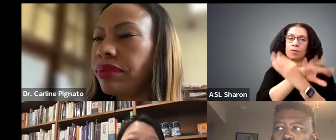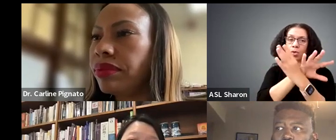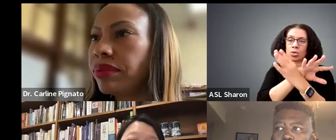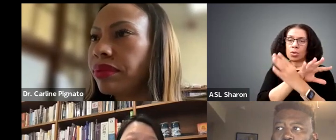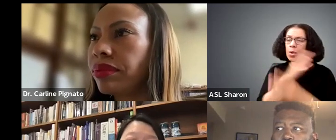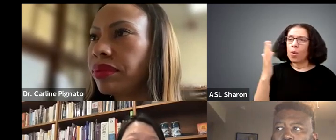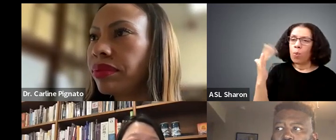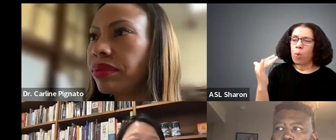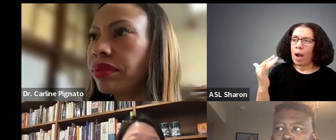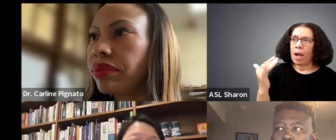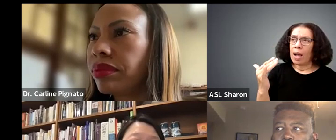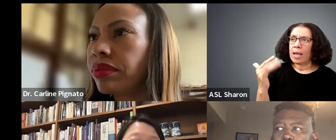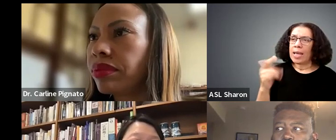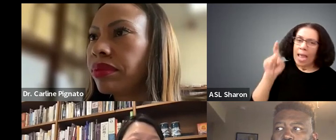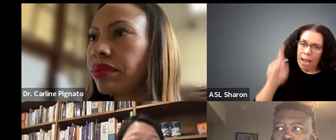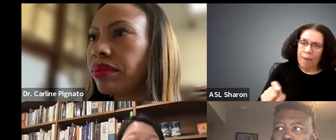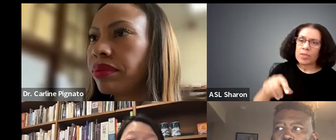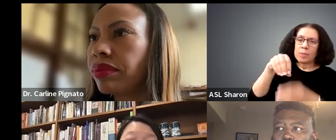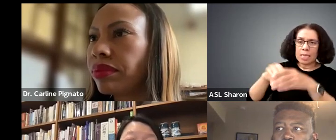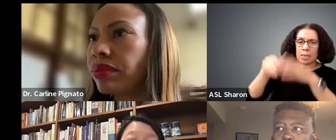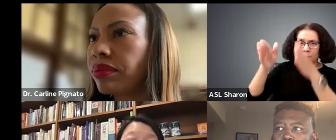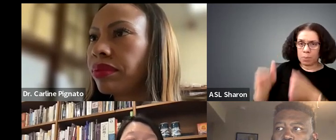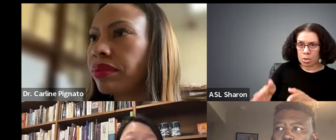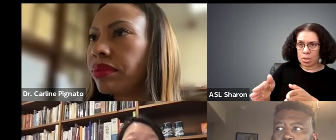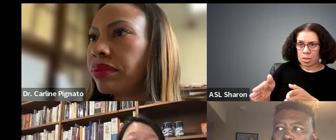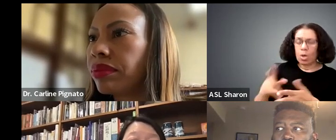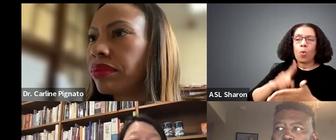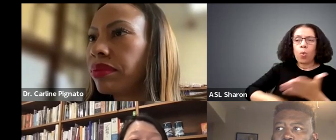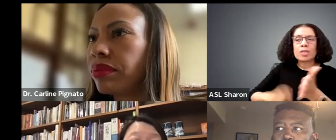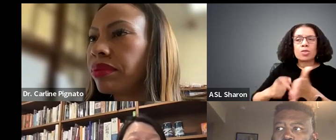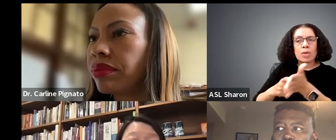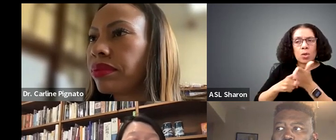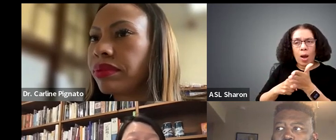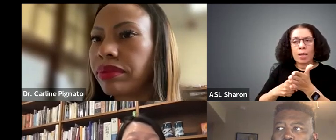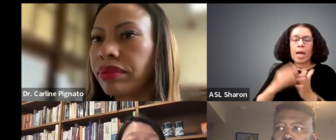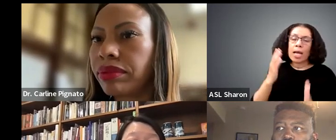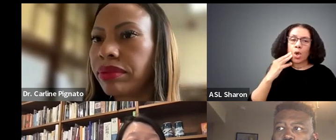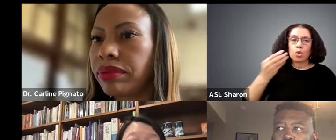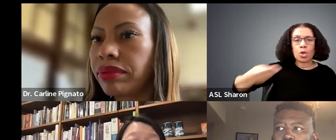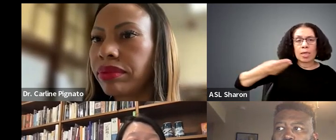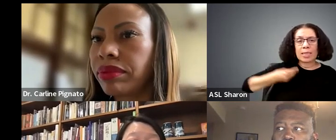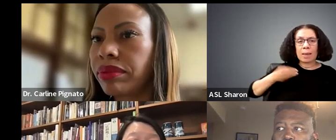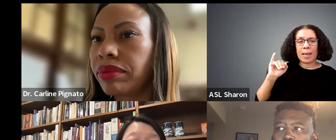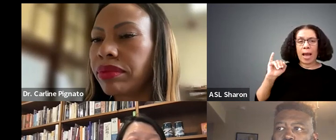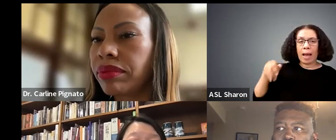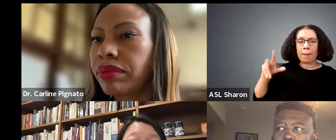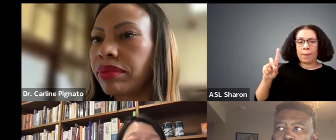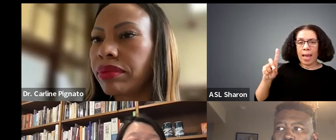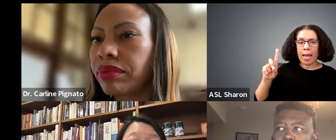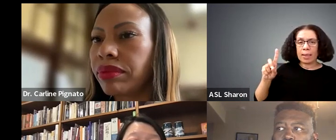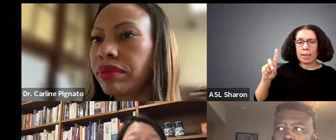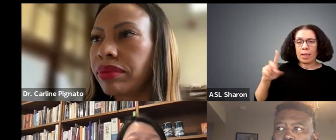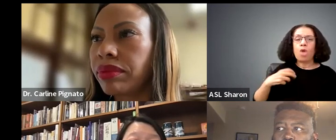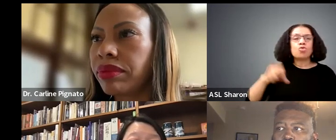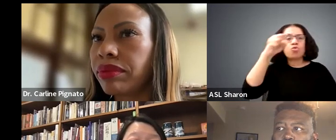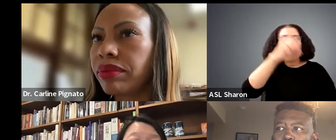why it has to be in person, what components of it besides, I'm going to hand you an iPad. Well, you know what? Drop it off on my porch. I know how to